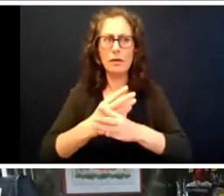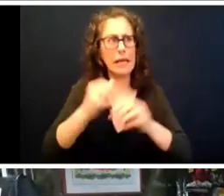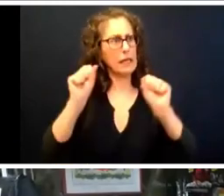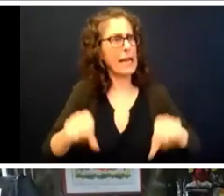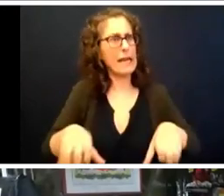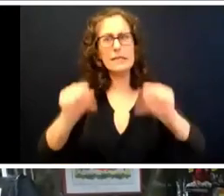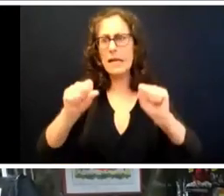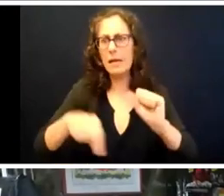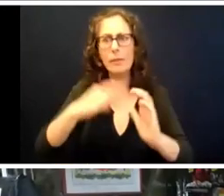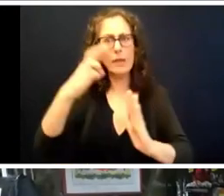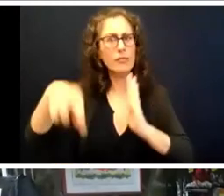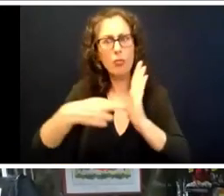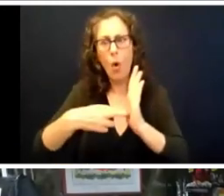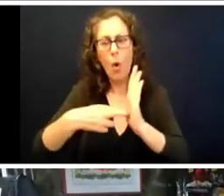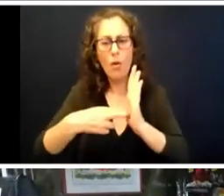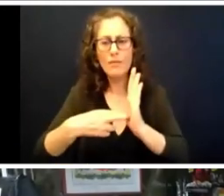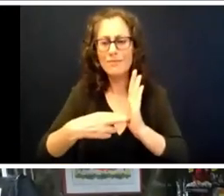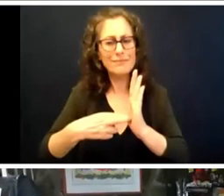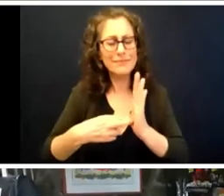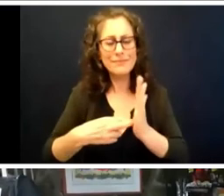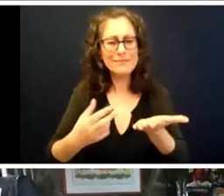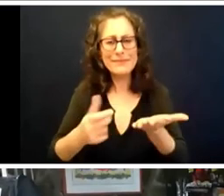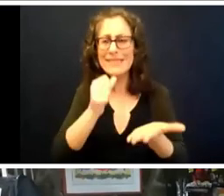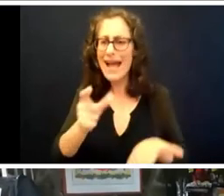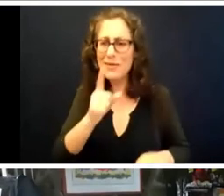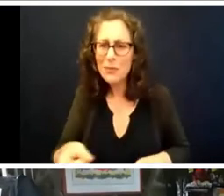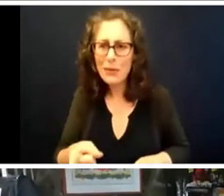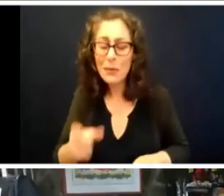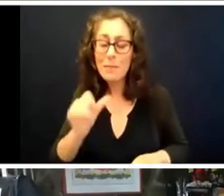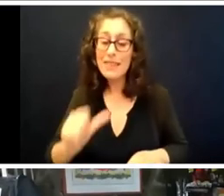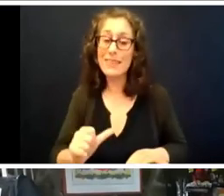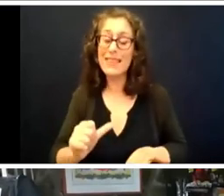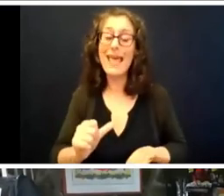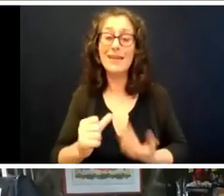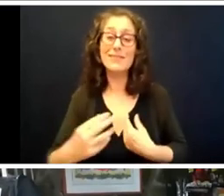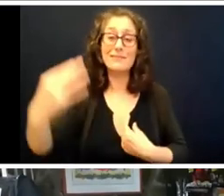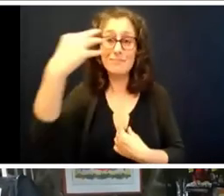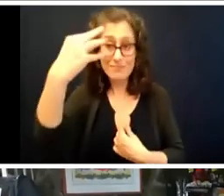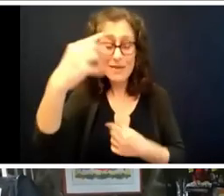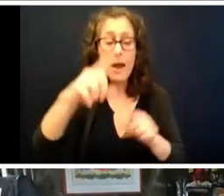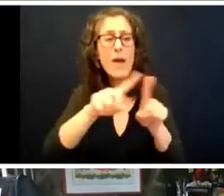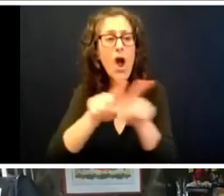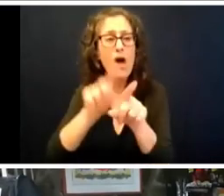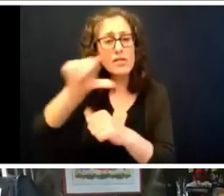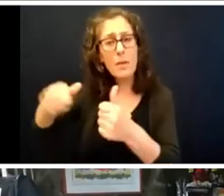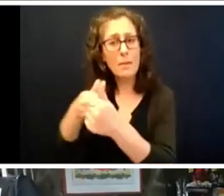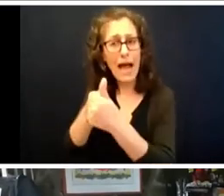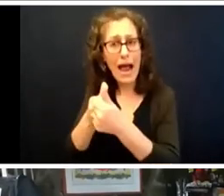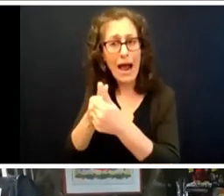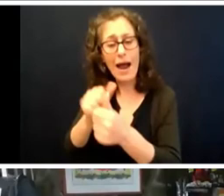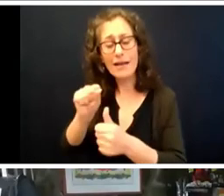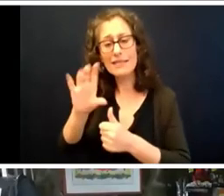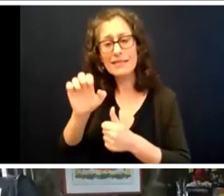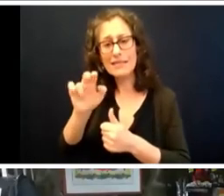So I think, and that's in front of the screen, but also behind the screen, there's a lot of